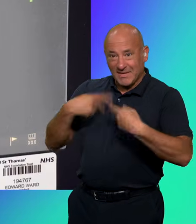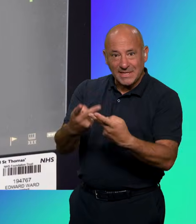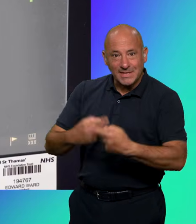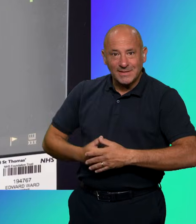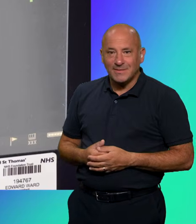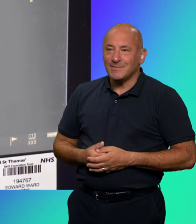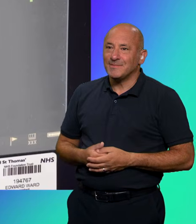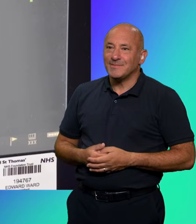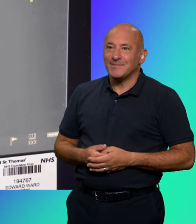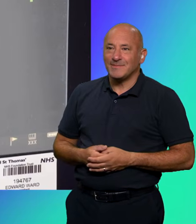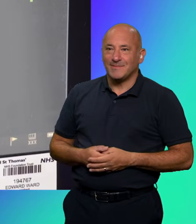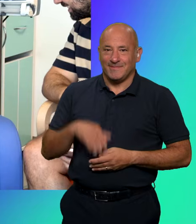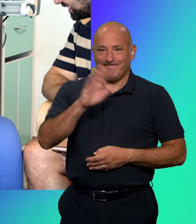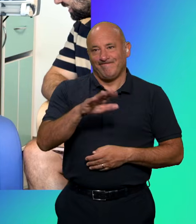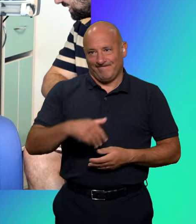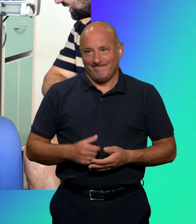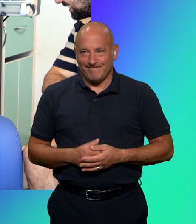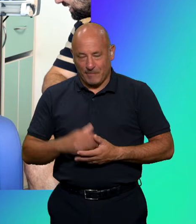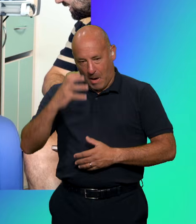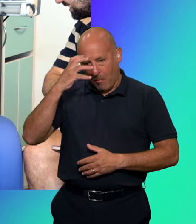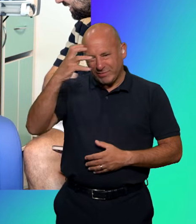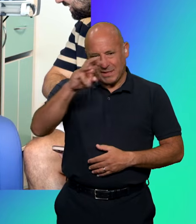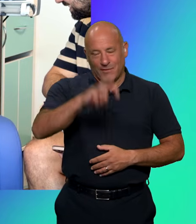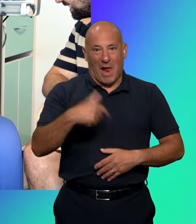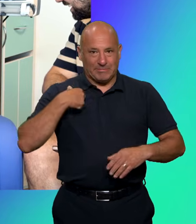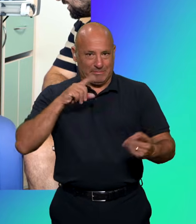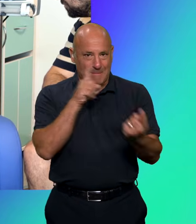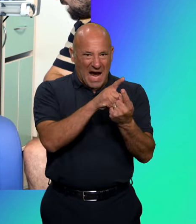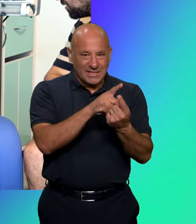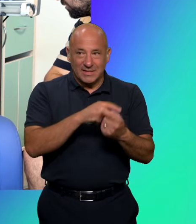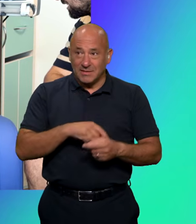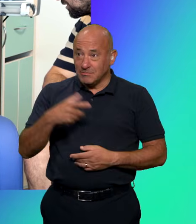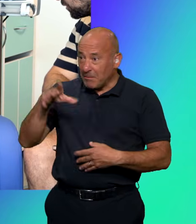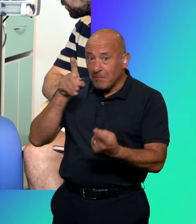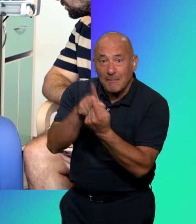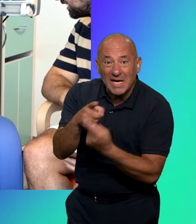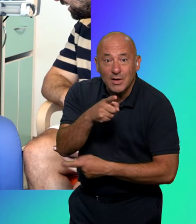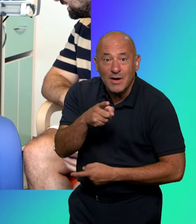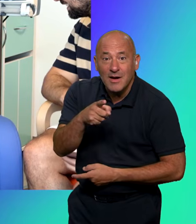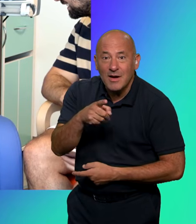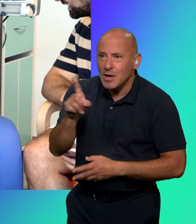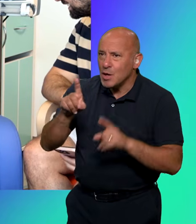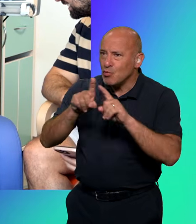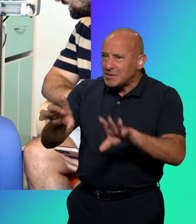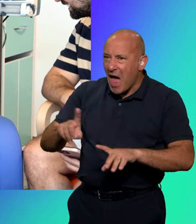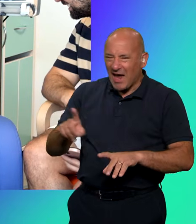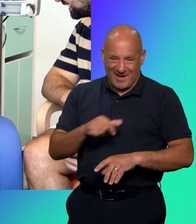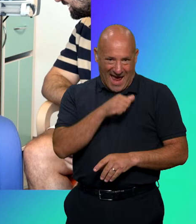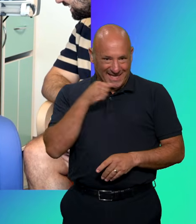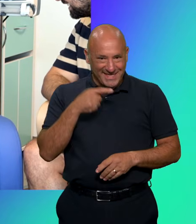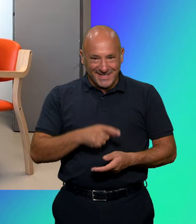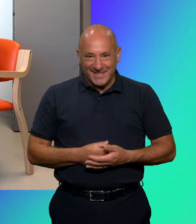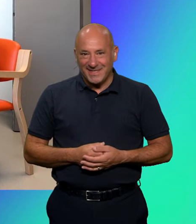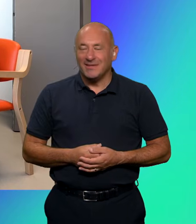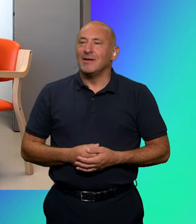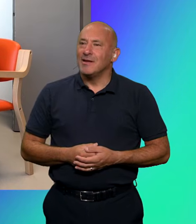visit you. I met the Princess of Wales. You met the Princess of Wales. What was she like?